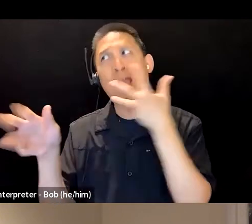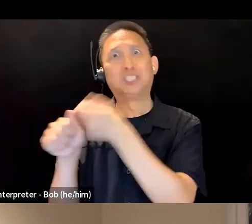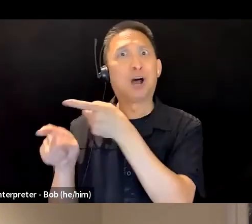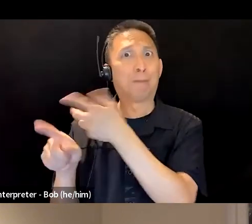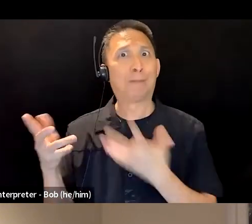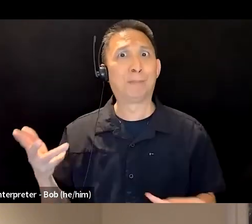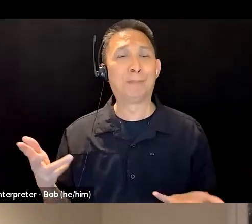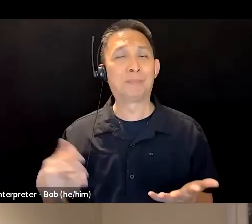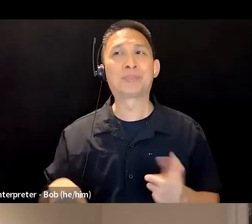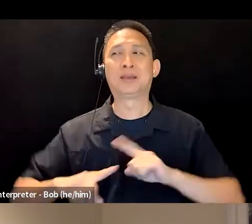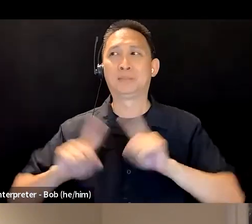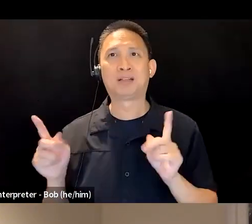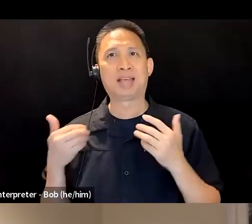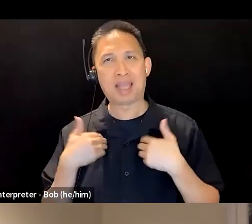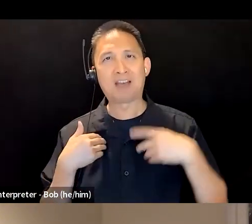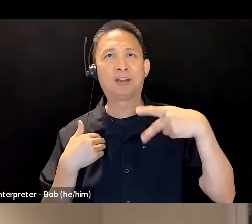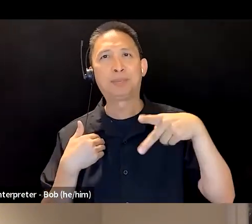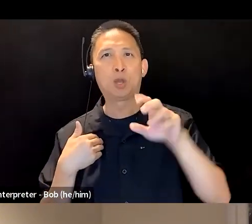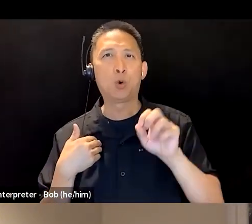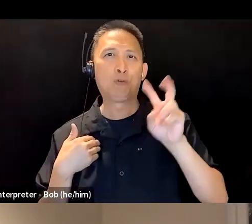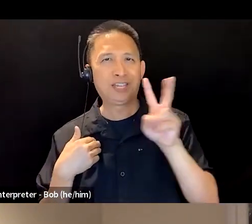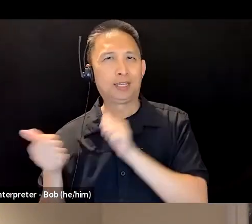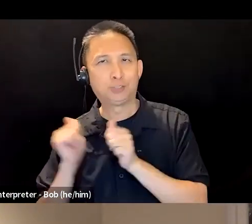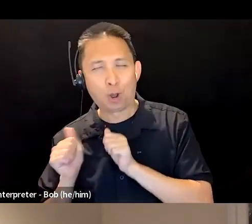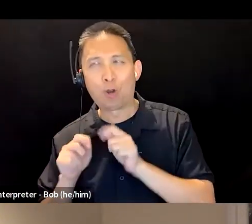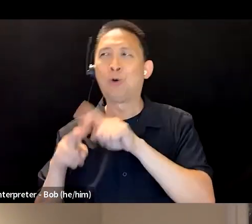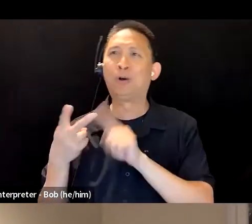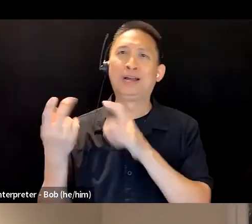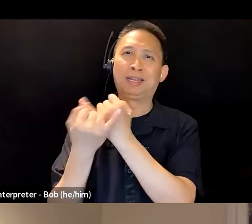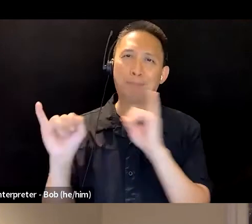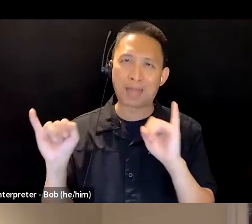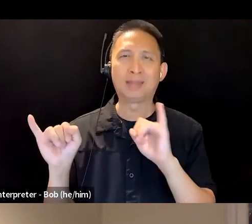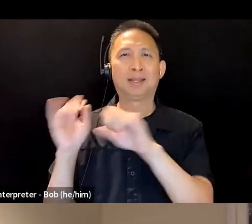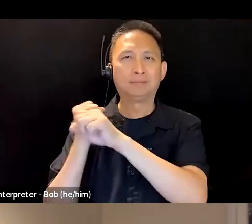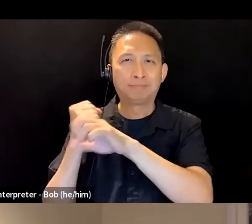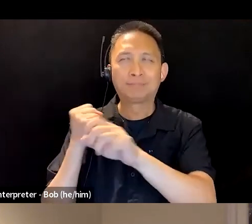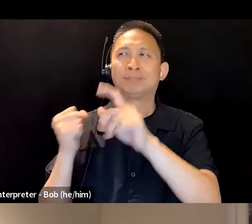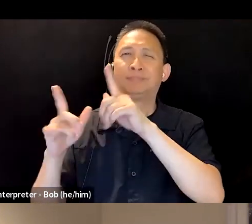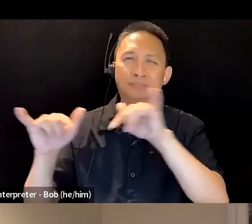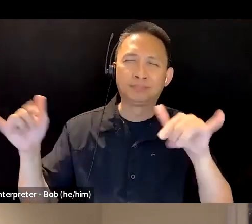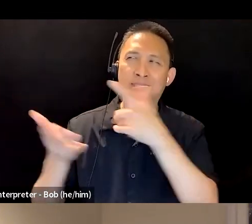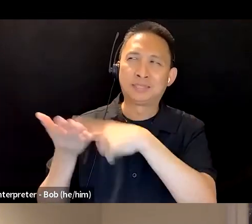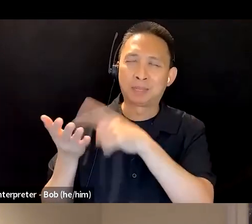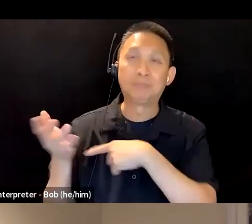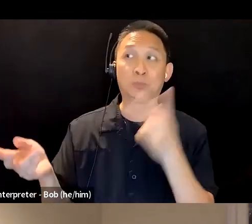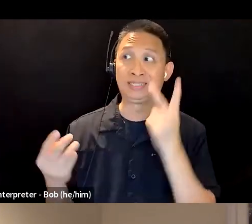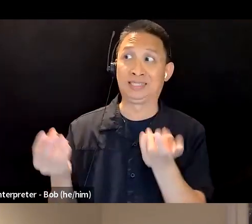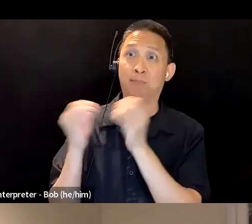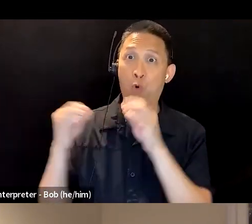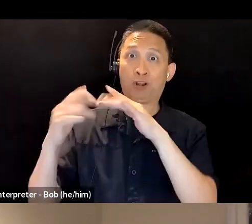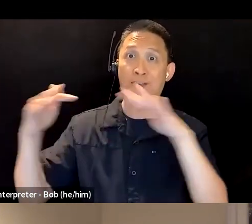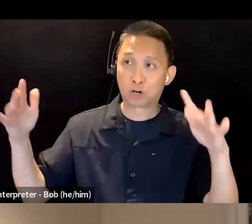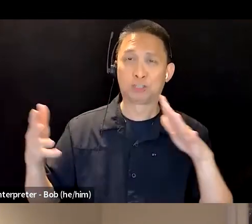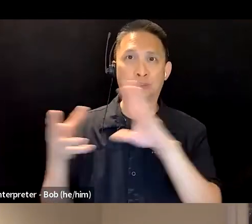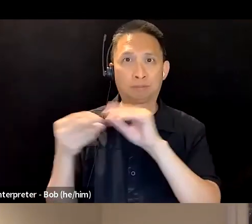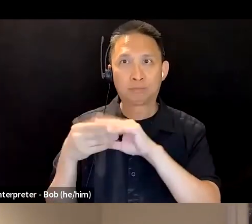like POV and Independent Lens and World Channel, where we see much more diverse voices, and not